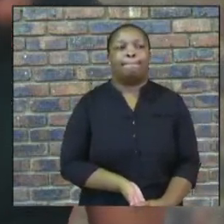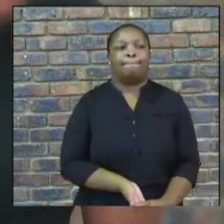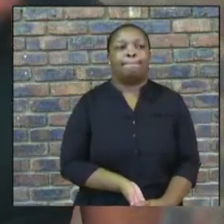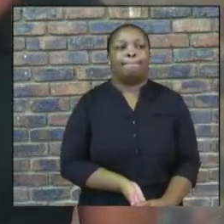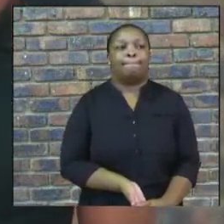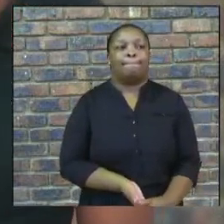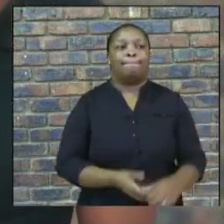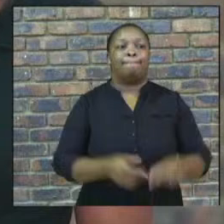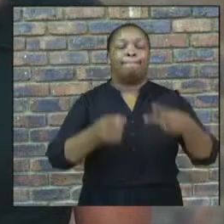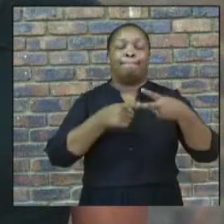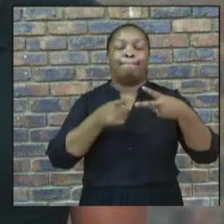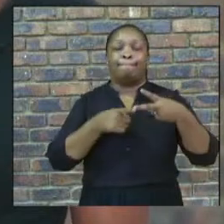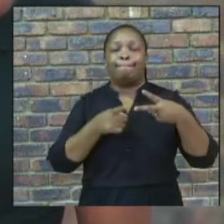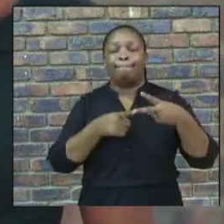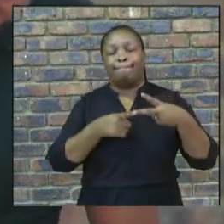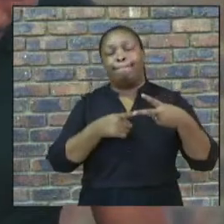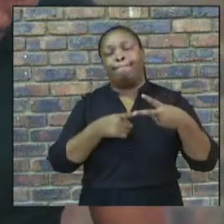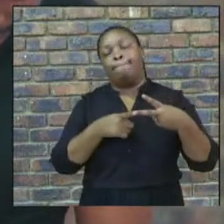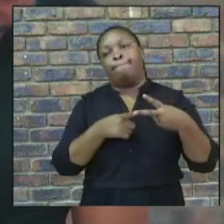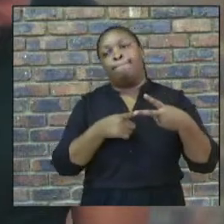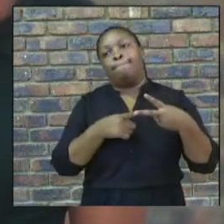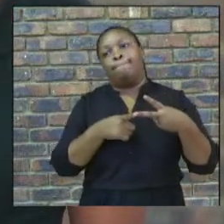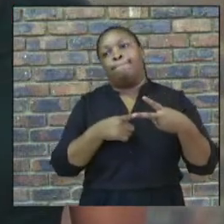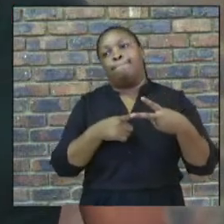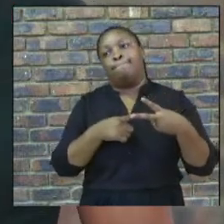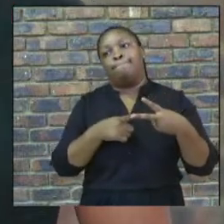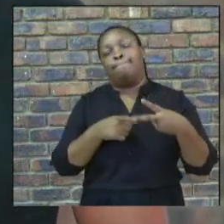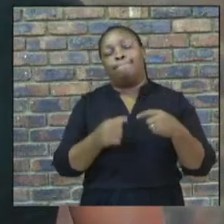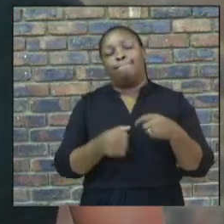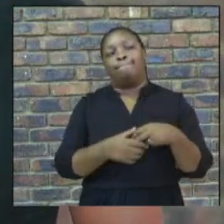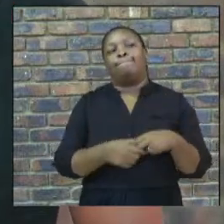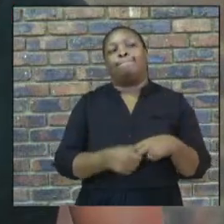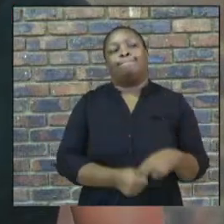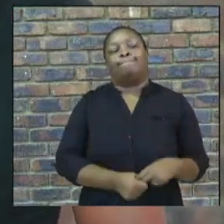the second thing which is being raised, the chair,